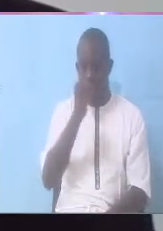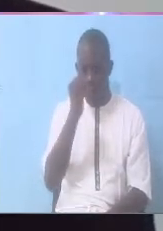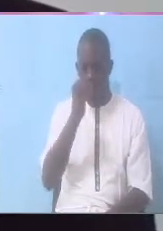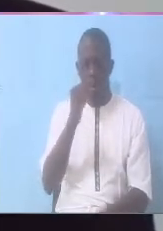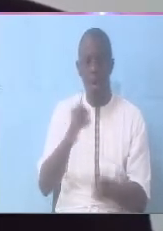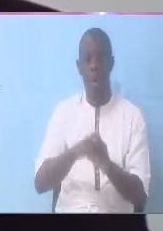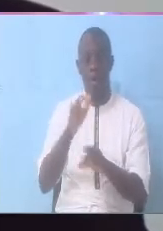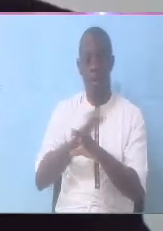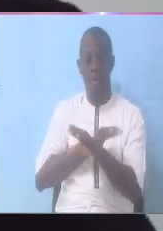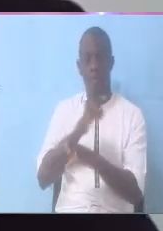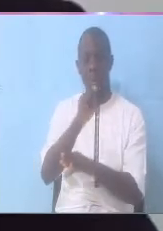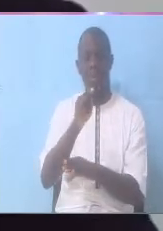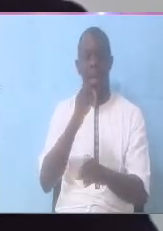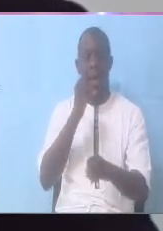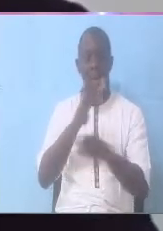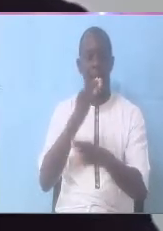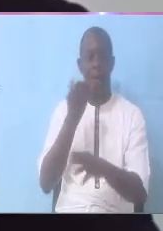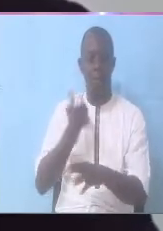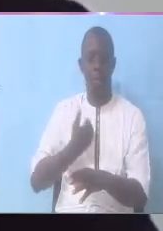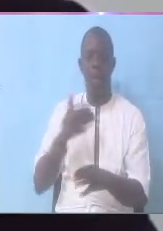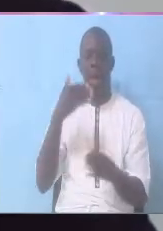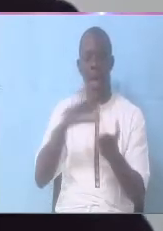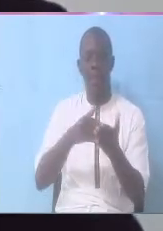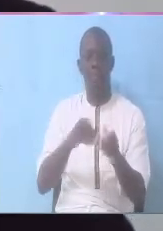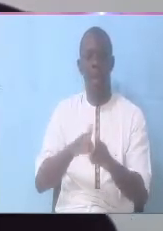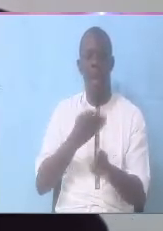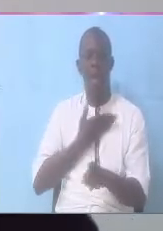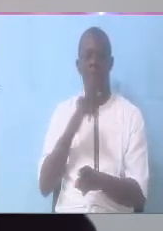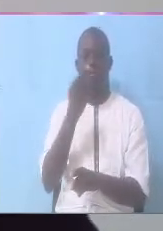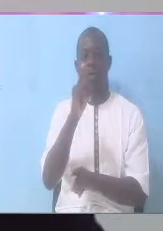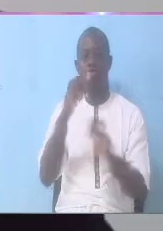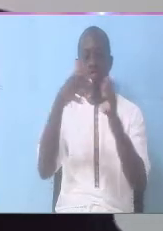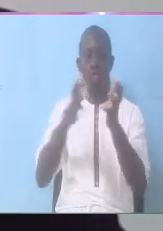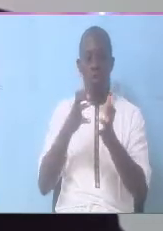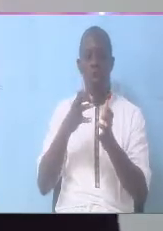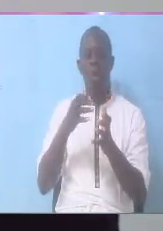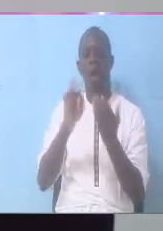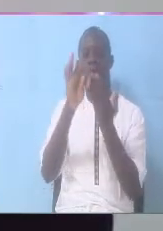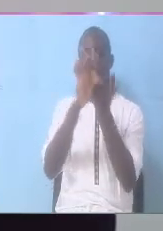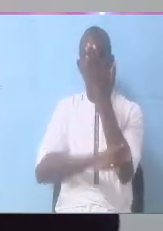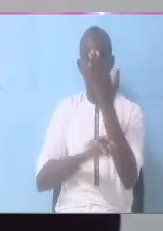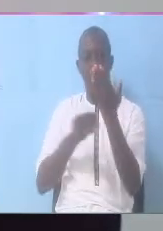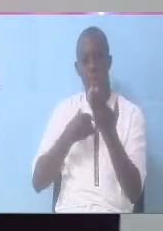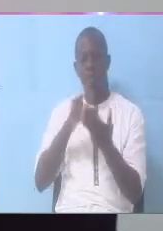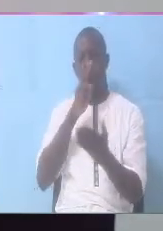before this Ghanaian, there was a first batch of foreigners that came into the country. Who